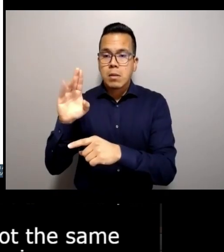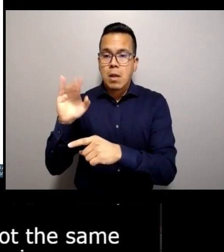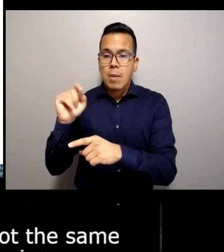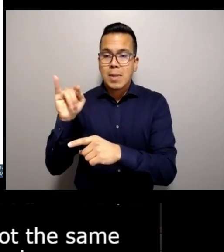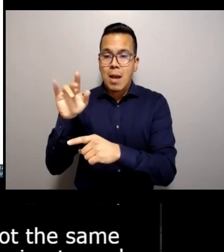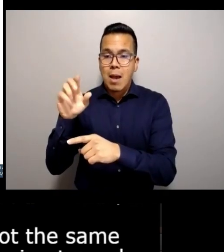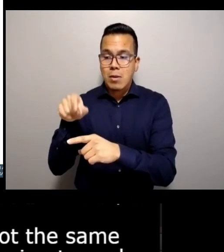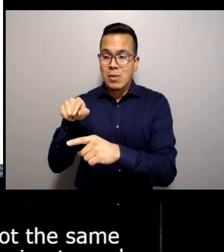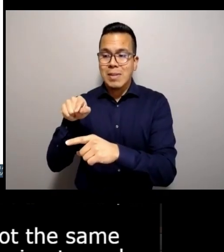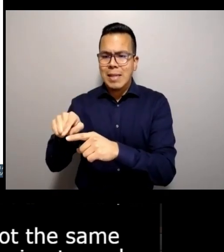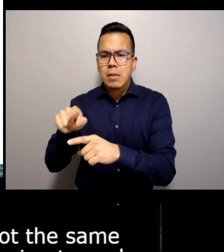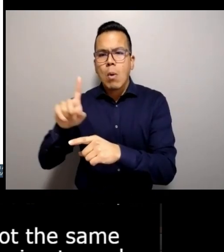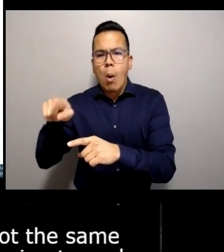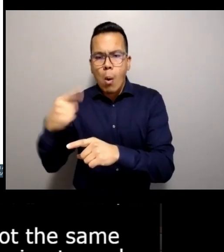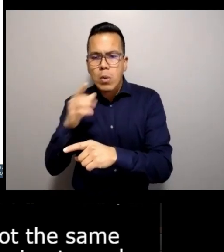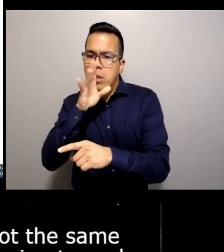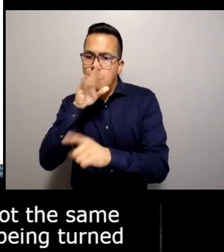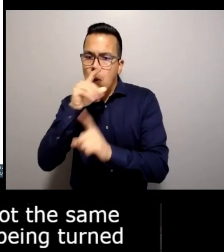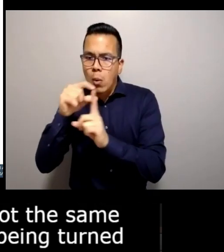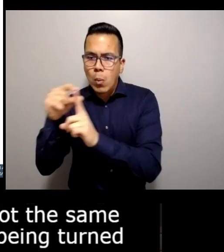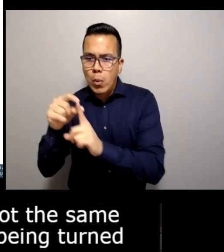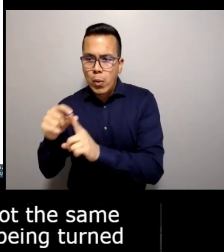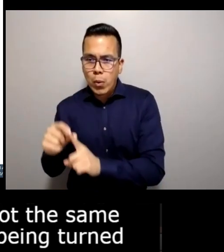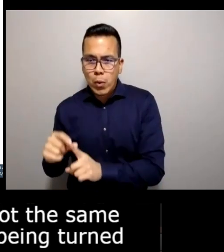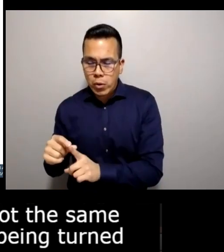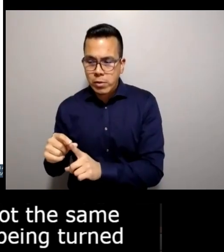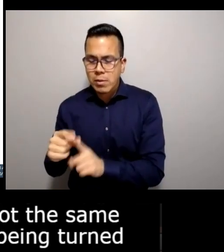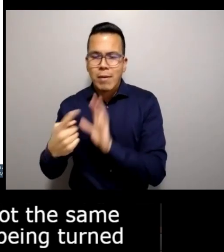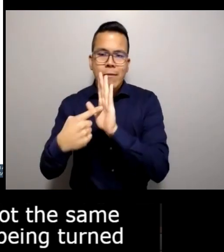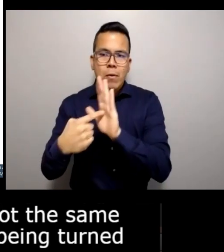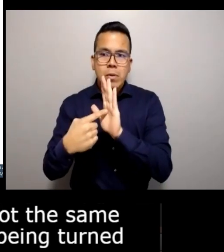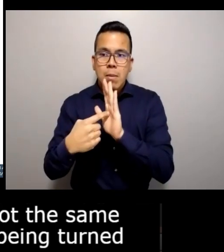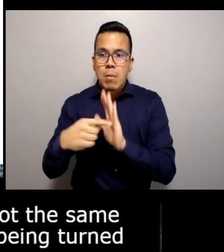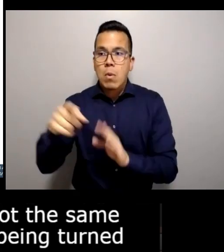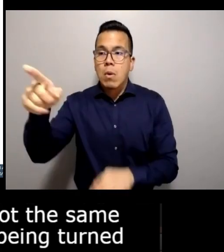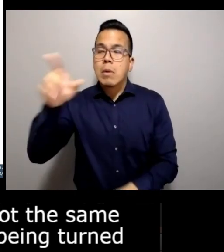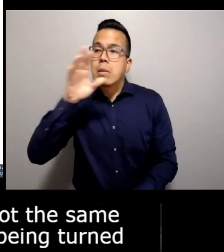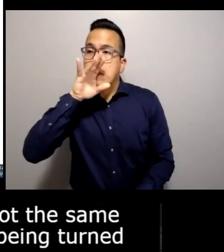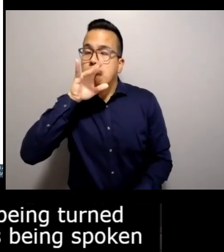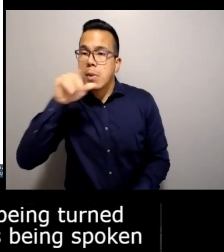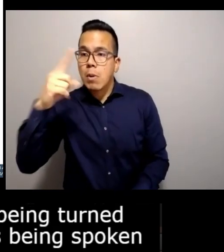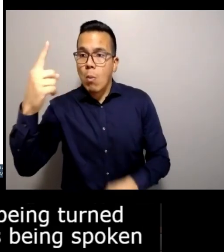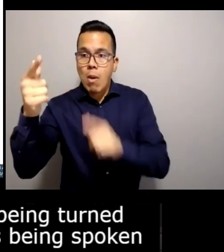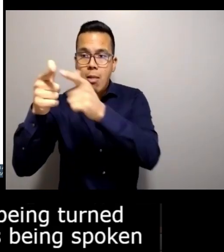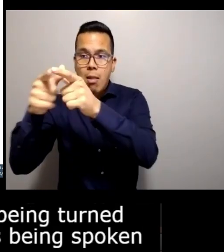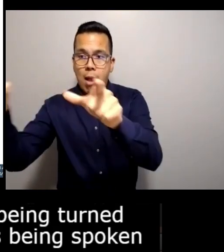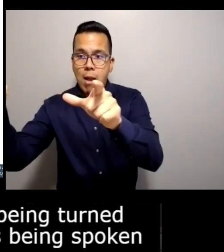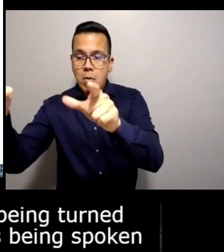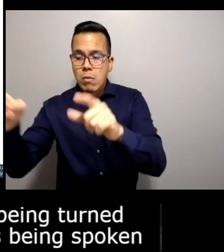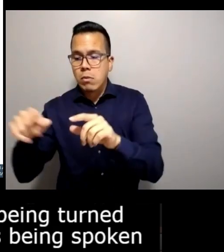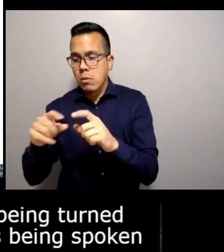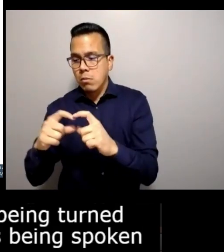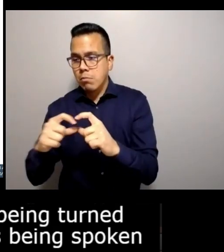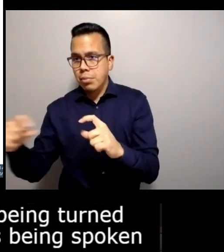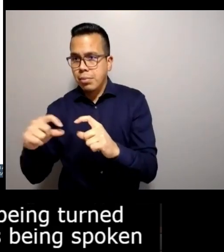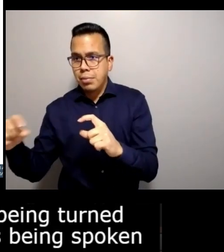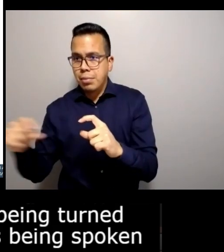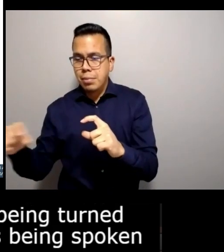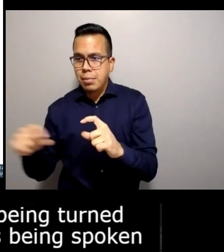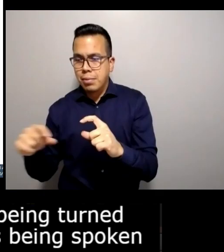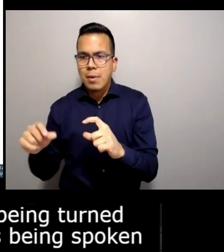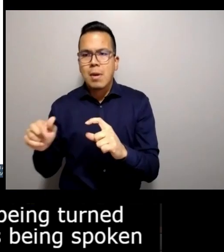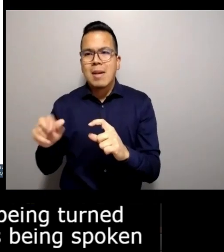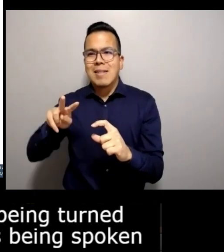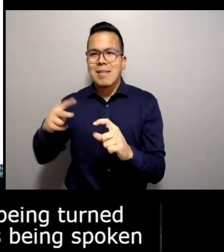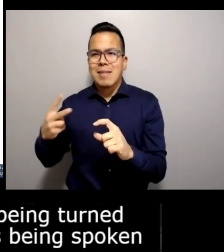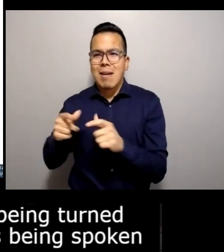subtitles, often in a different language than is being spoken on the screen. The captions include audio